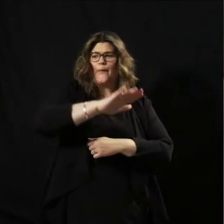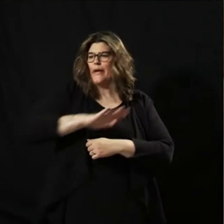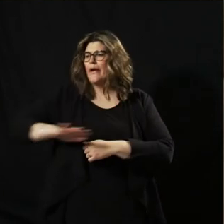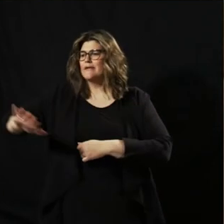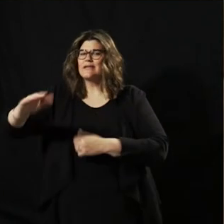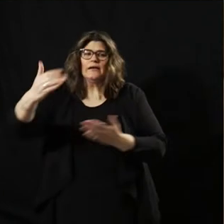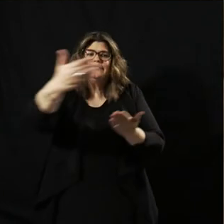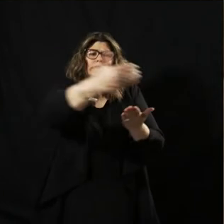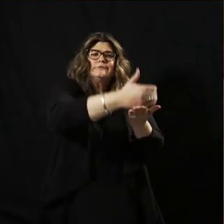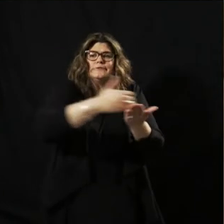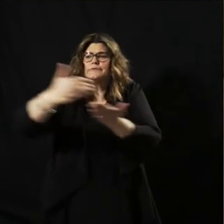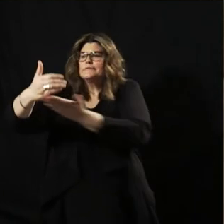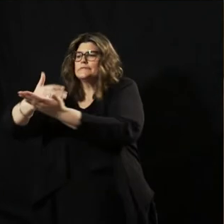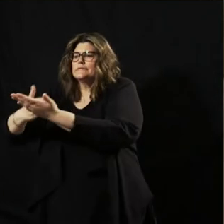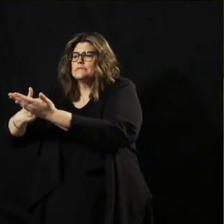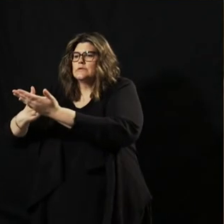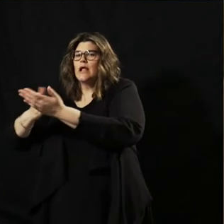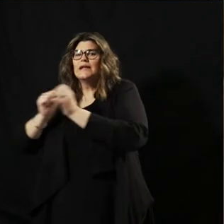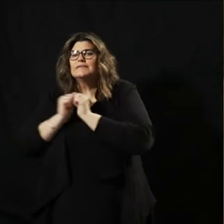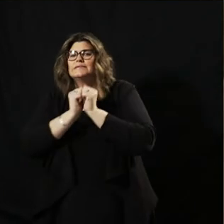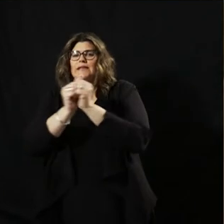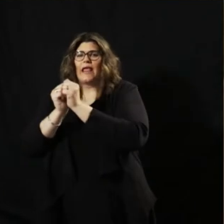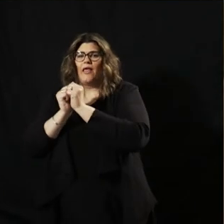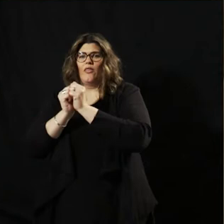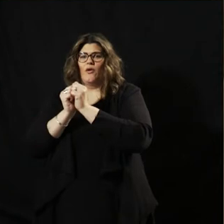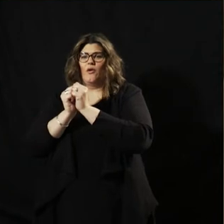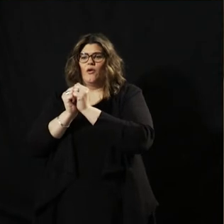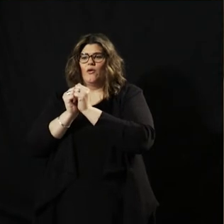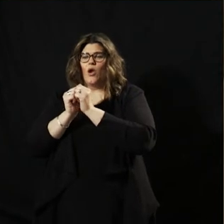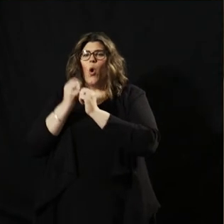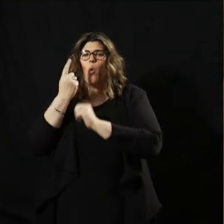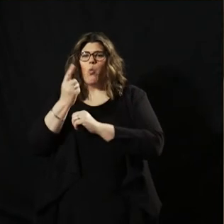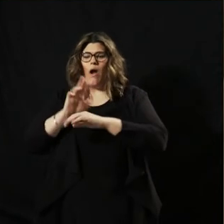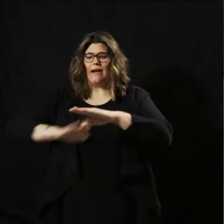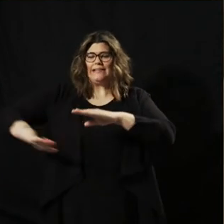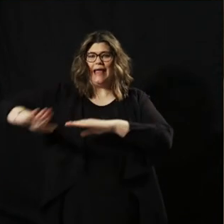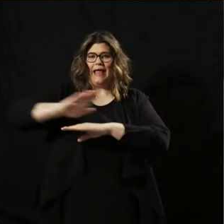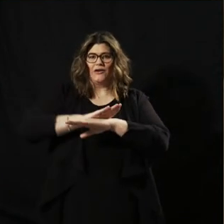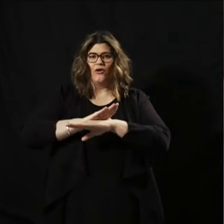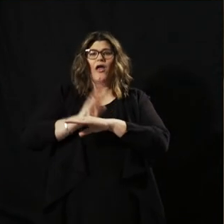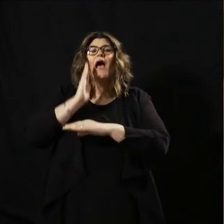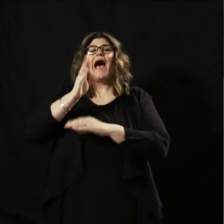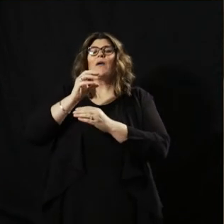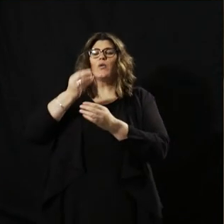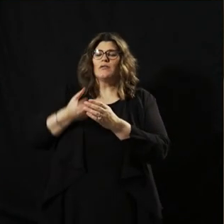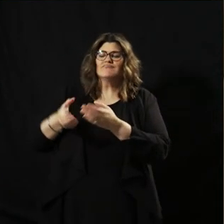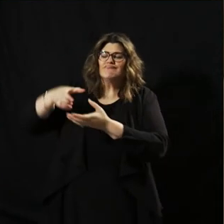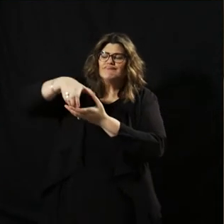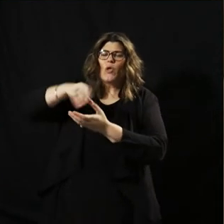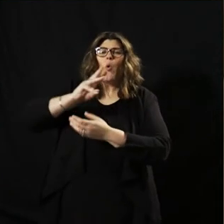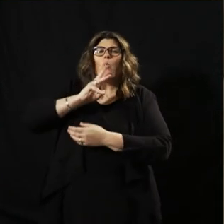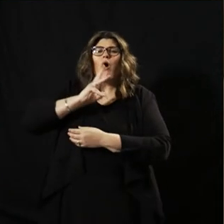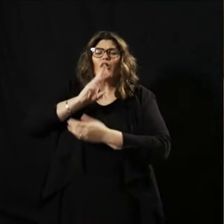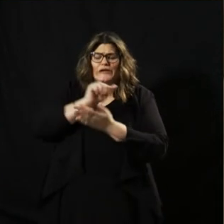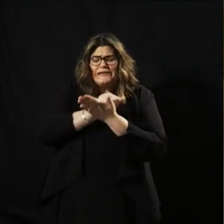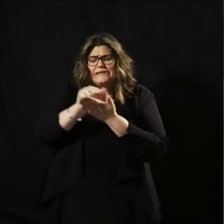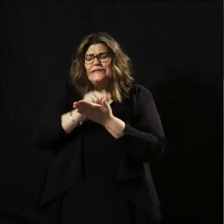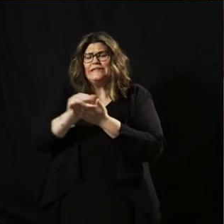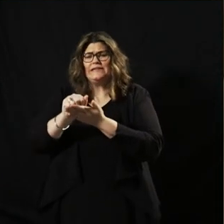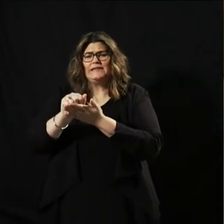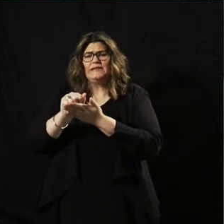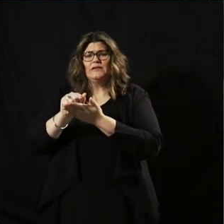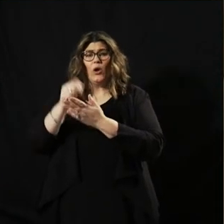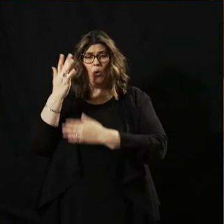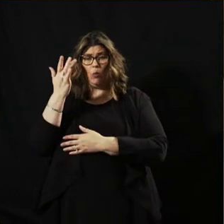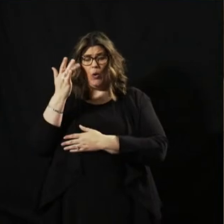bring you back to your own land. I will sprinkle clean water upon you to cleanse you